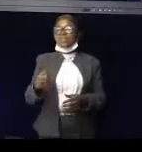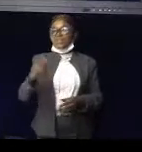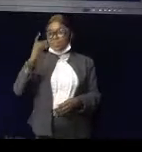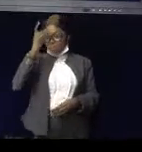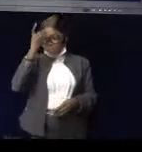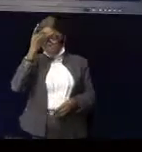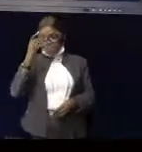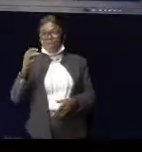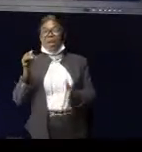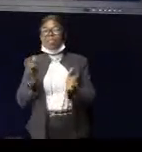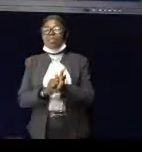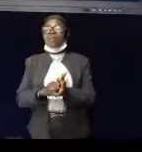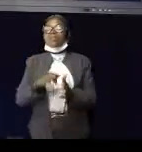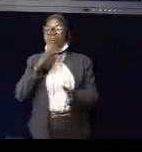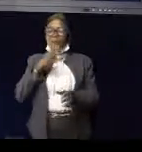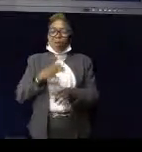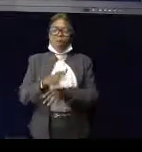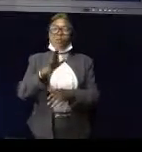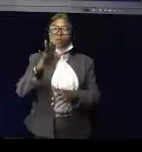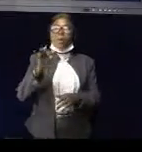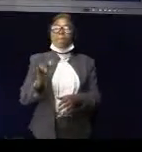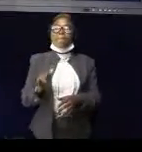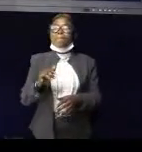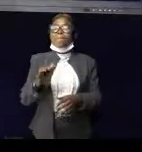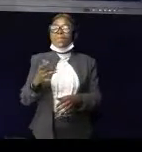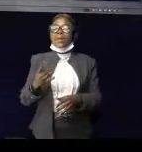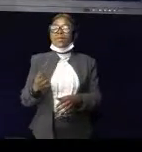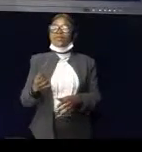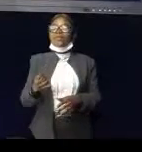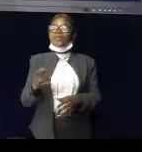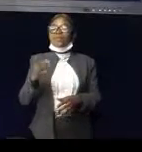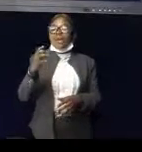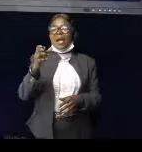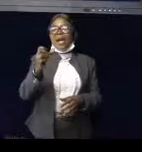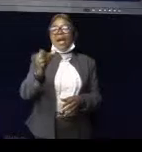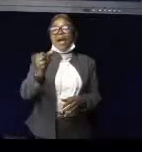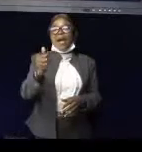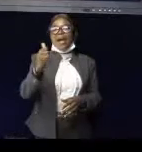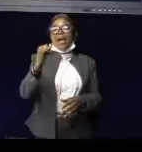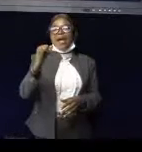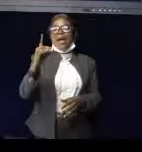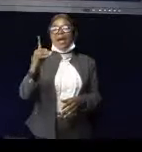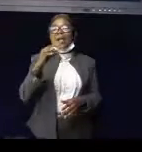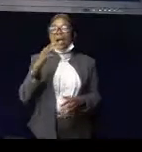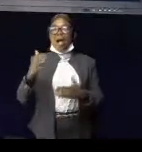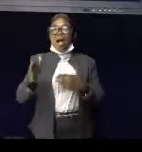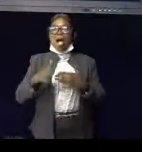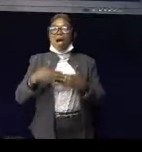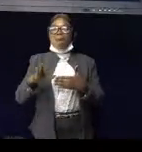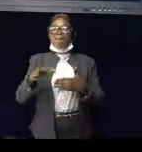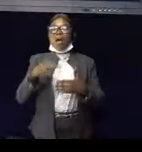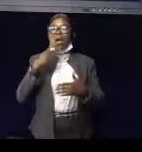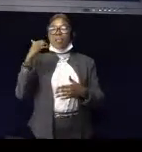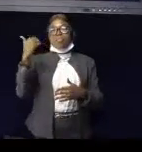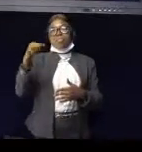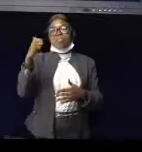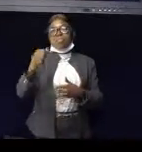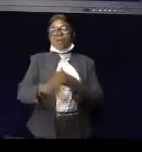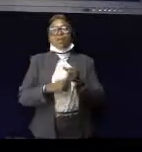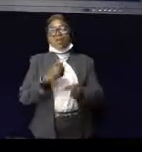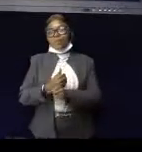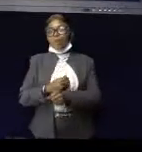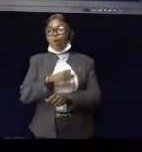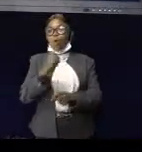disease. A person infected with HIV may have AIDS after about 10